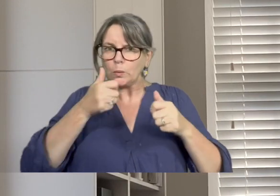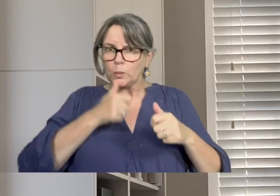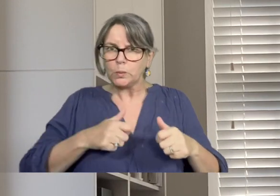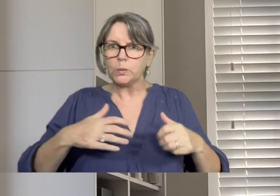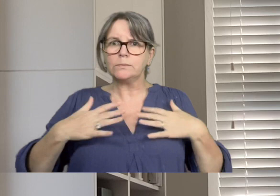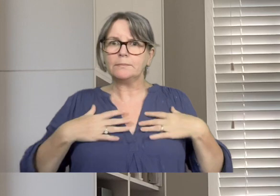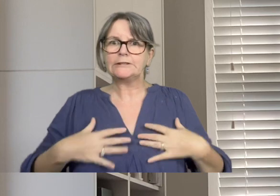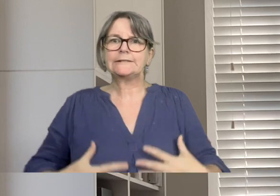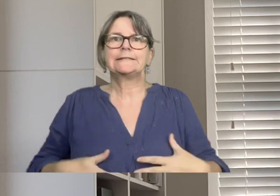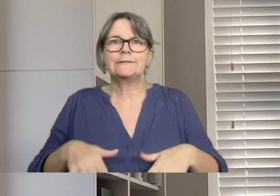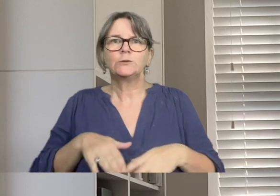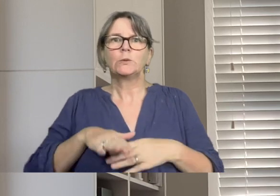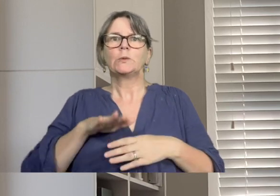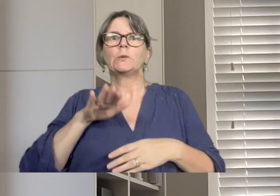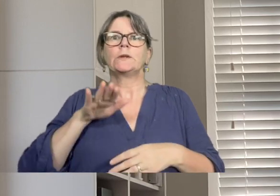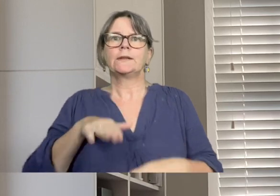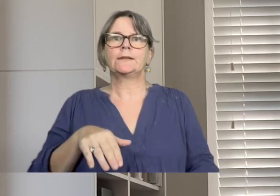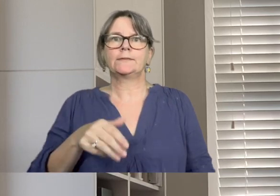Breath in.